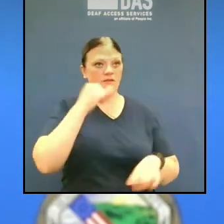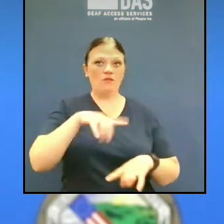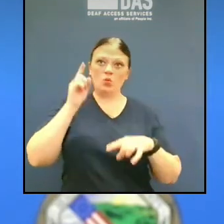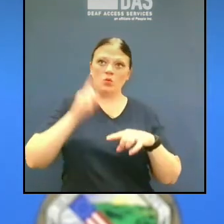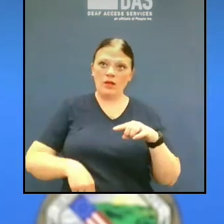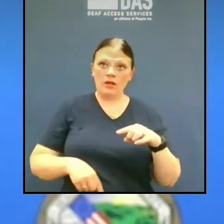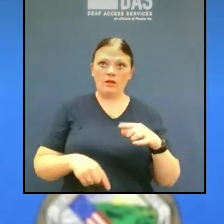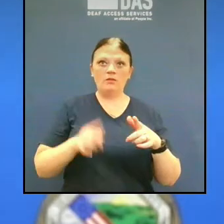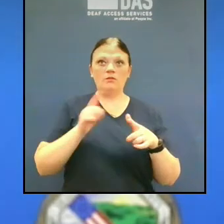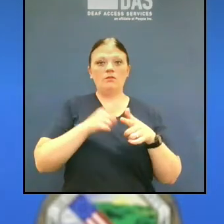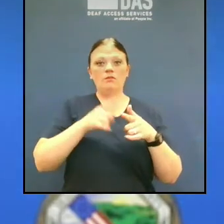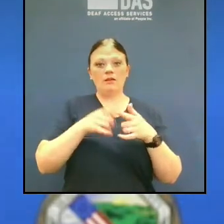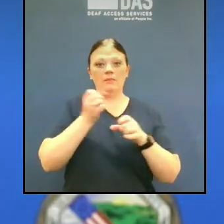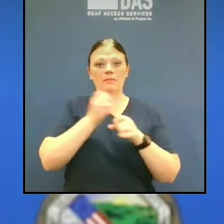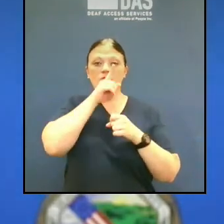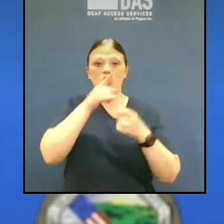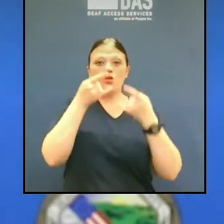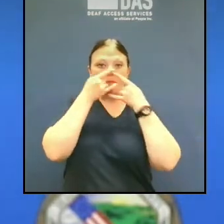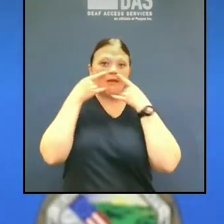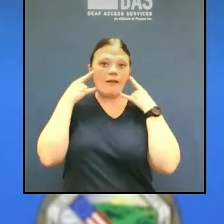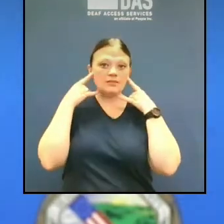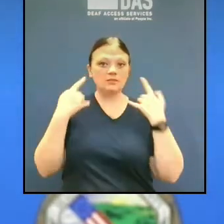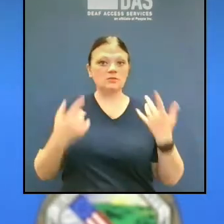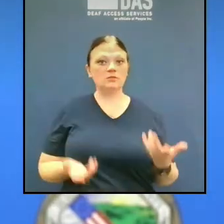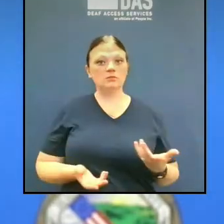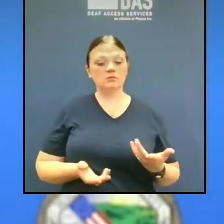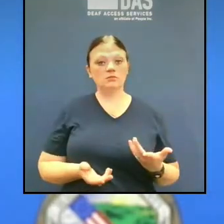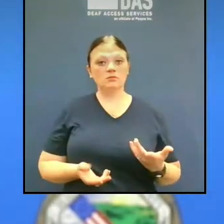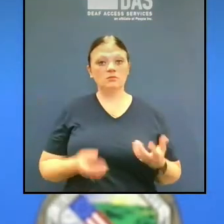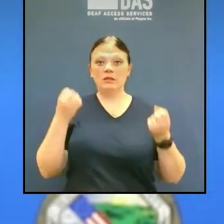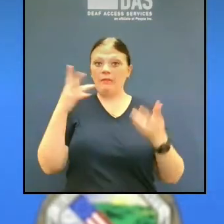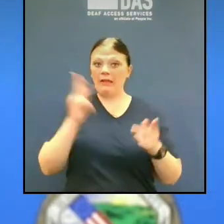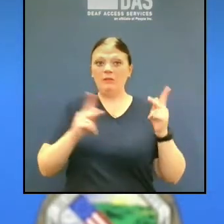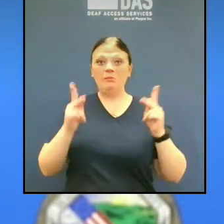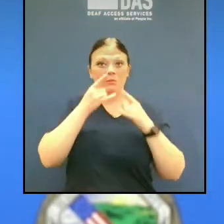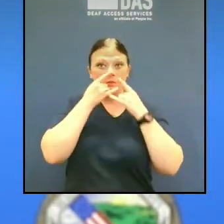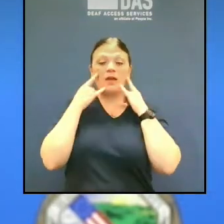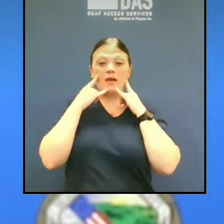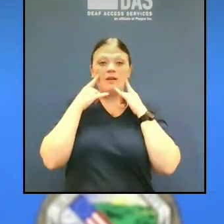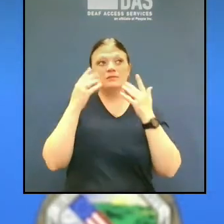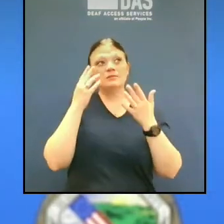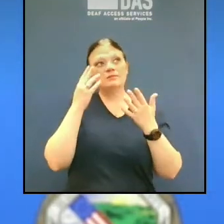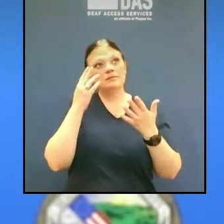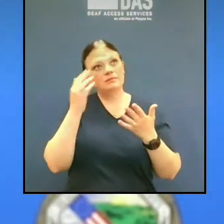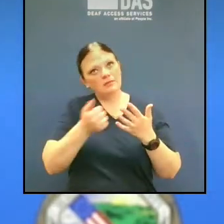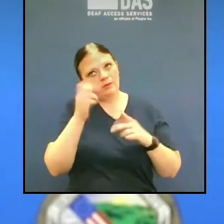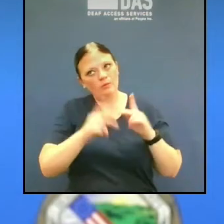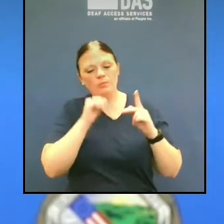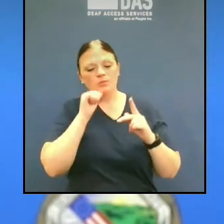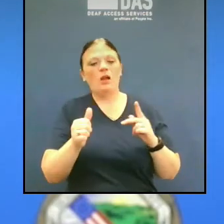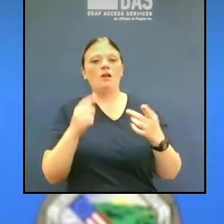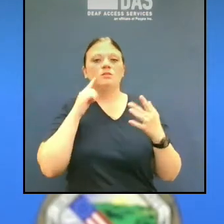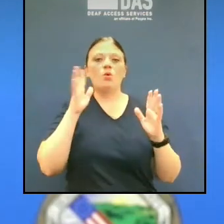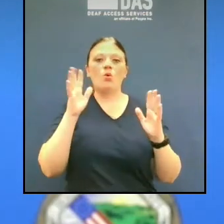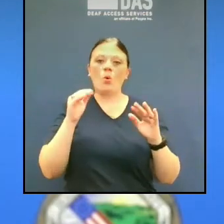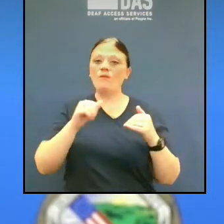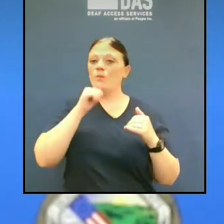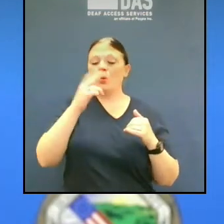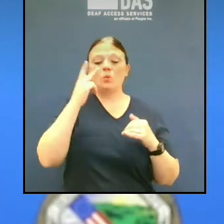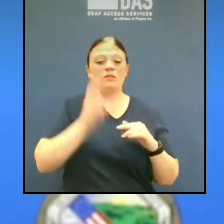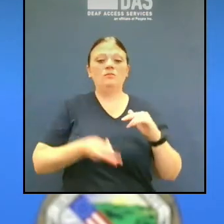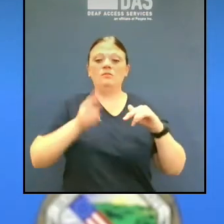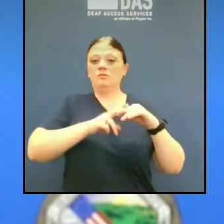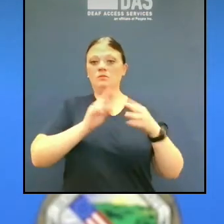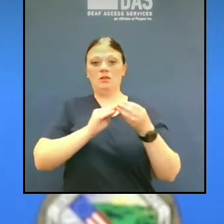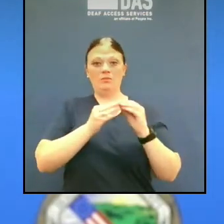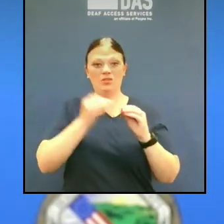social distancing, make sure you wear your mask. A lot of people were wearing their masks, others weren't. And hopefully we will not see an increased